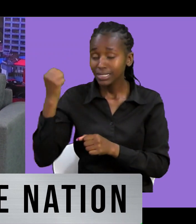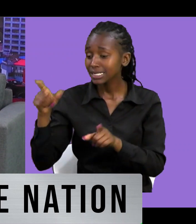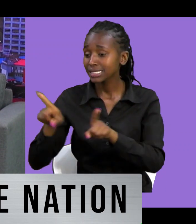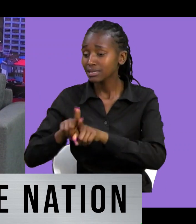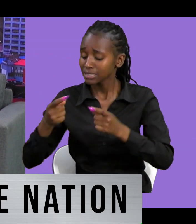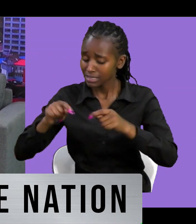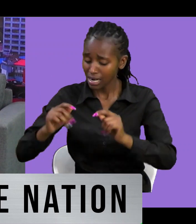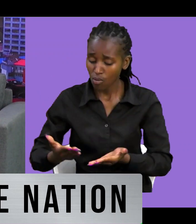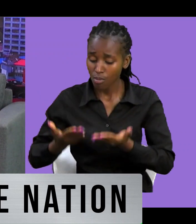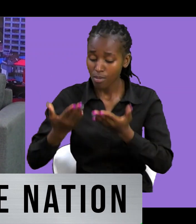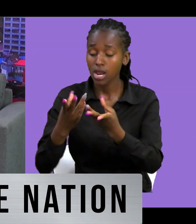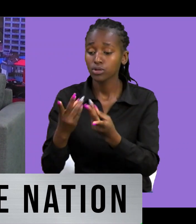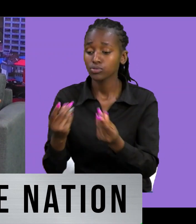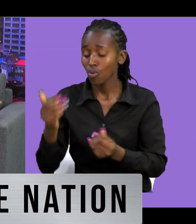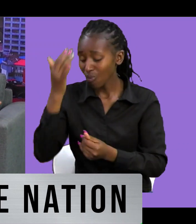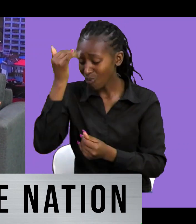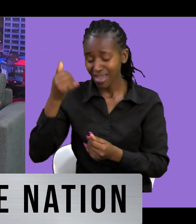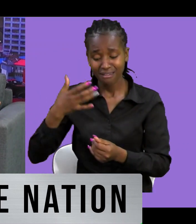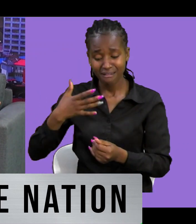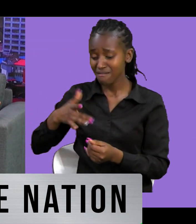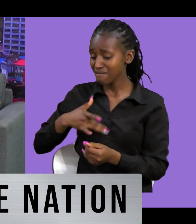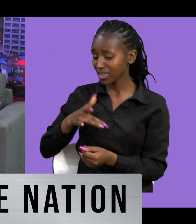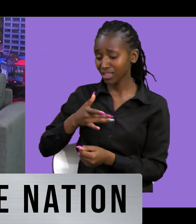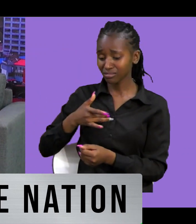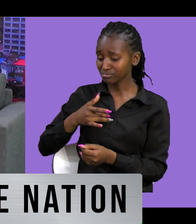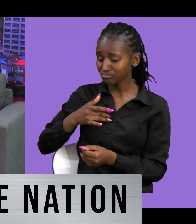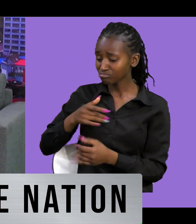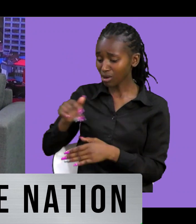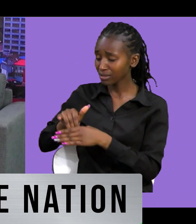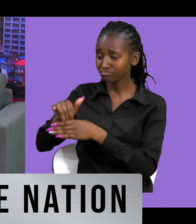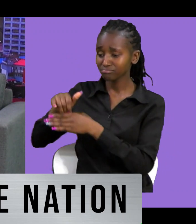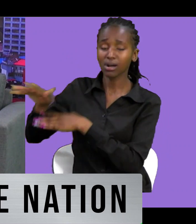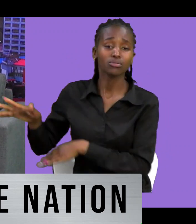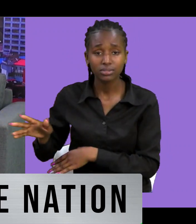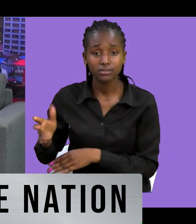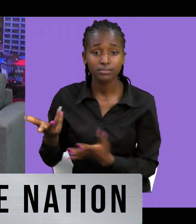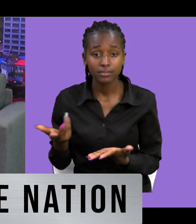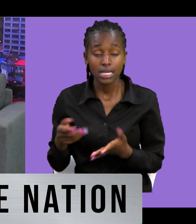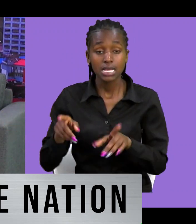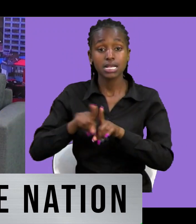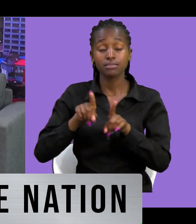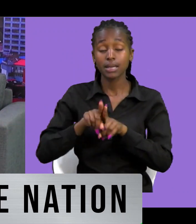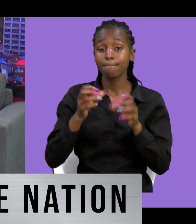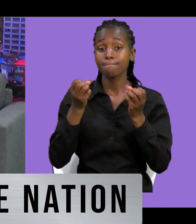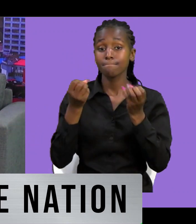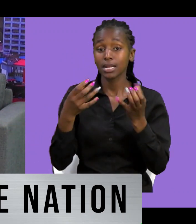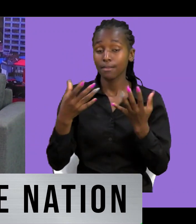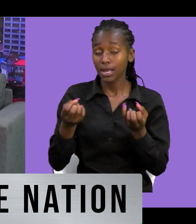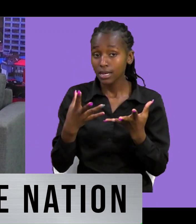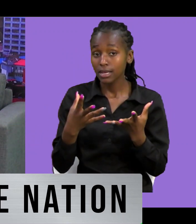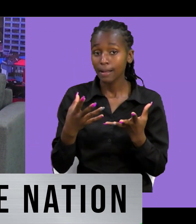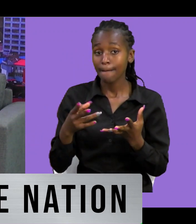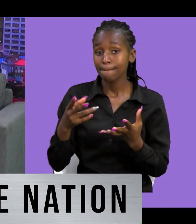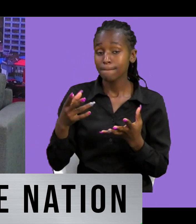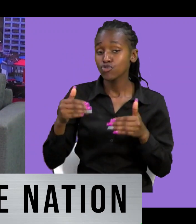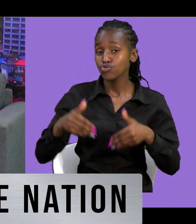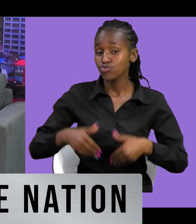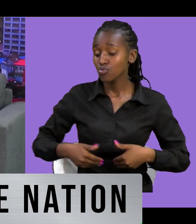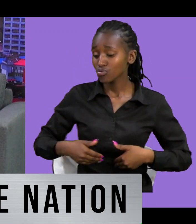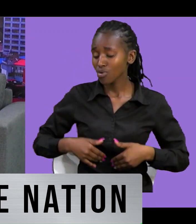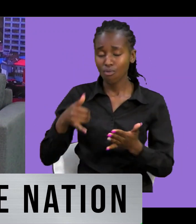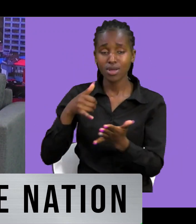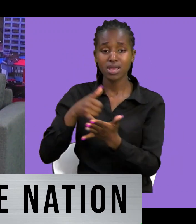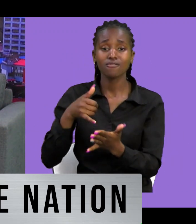like they have been left out. I even have to see this parliament, not many youths are even being